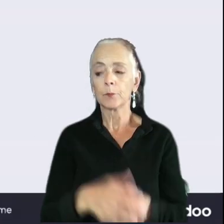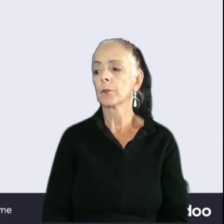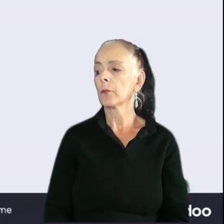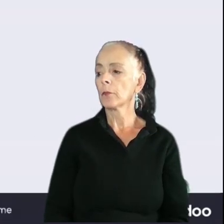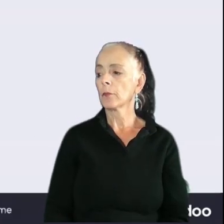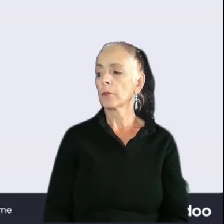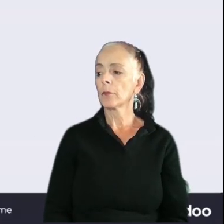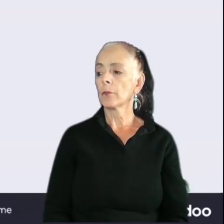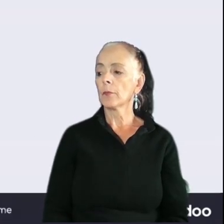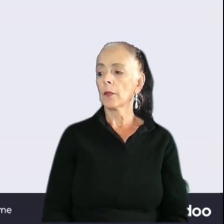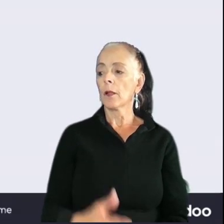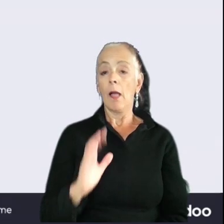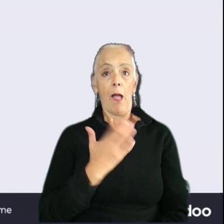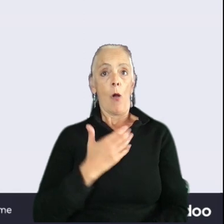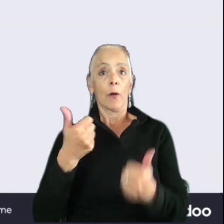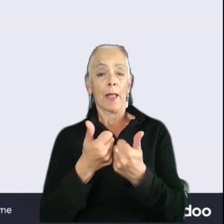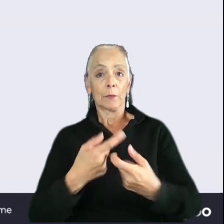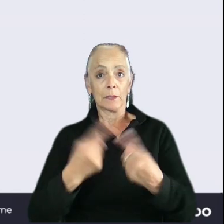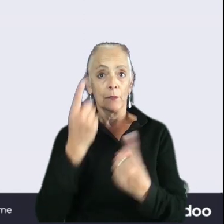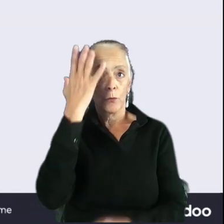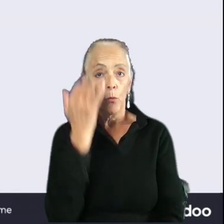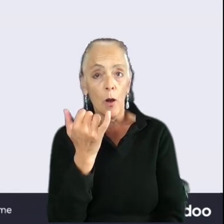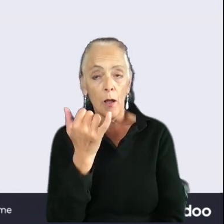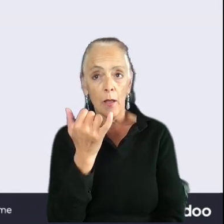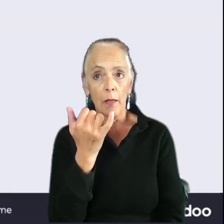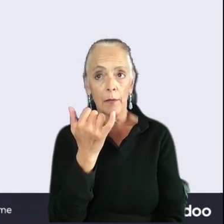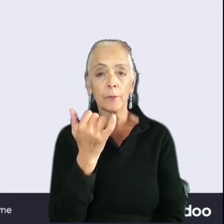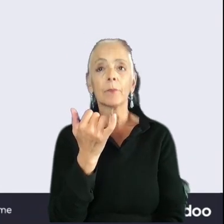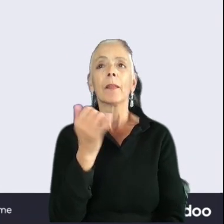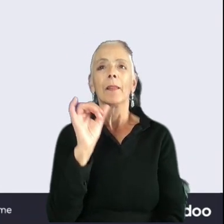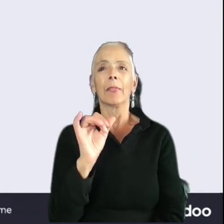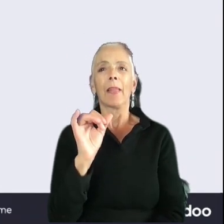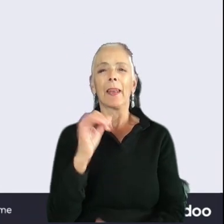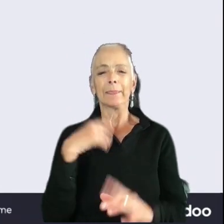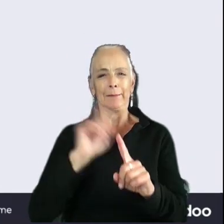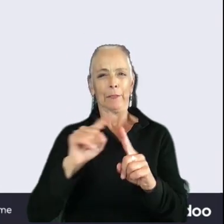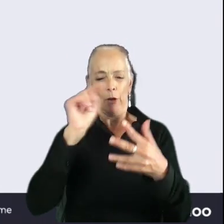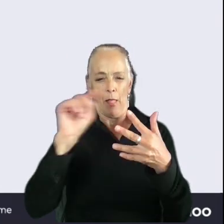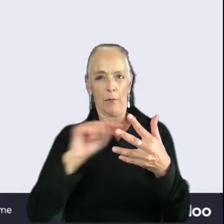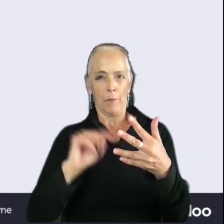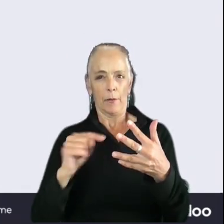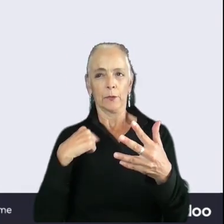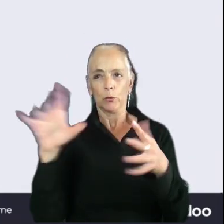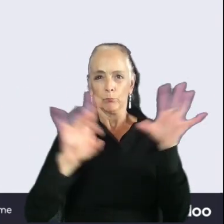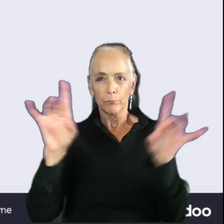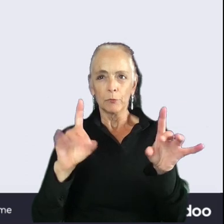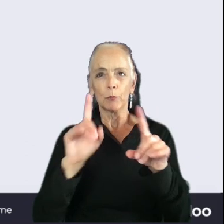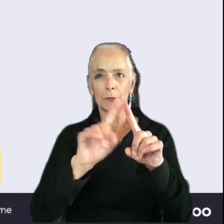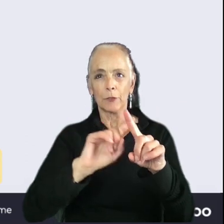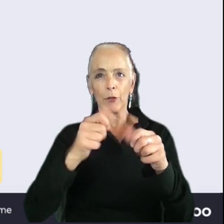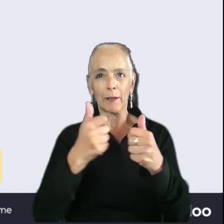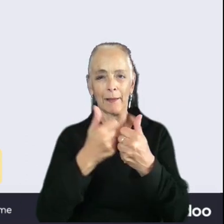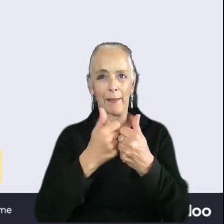I would say that what makes our game different is because it's a combination of elements that we picked from several different game